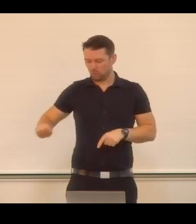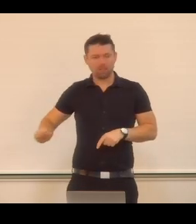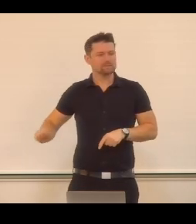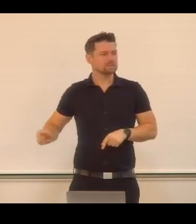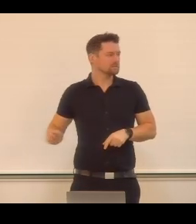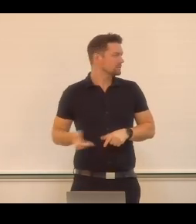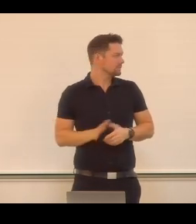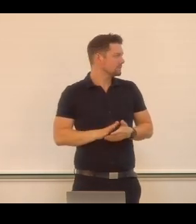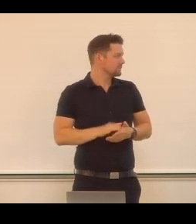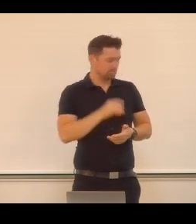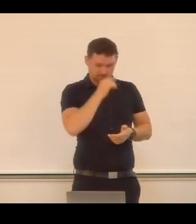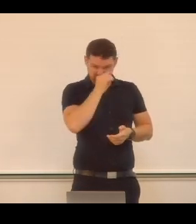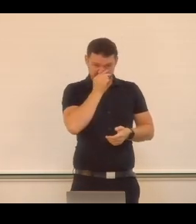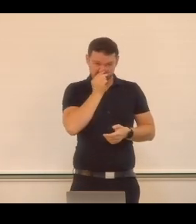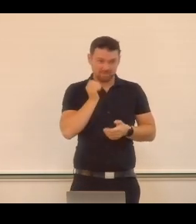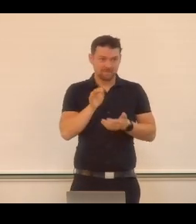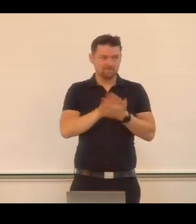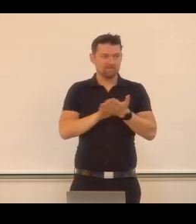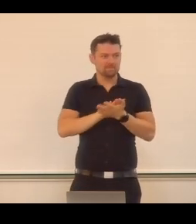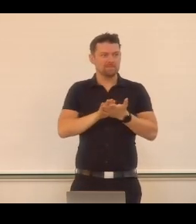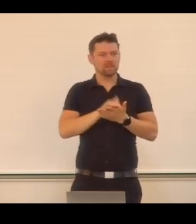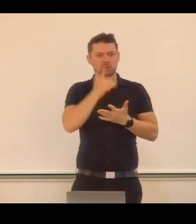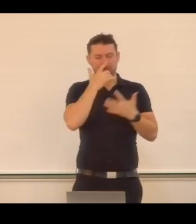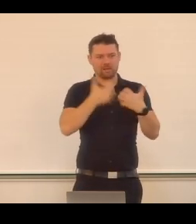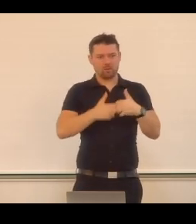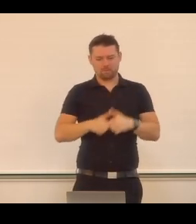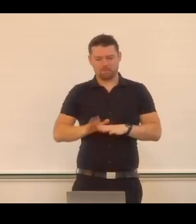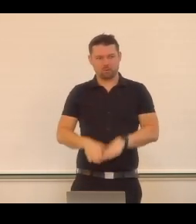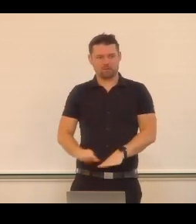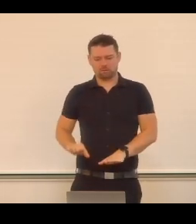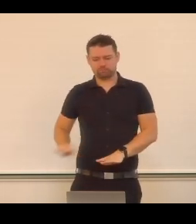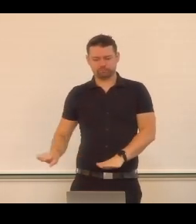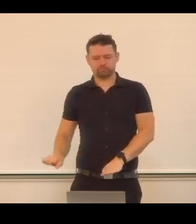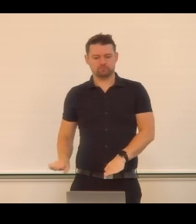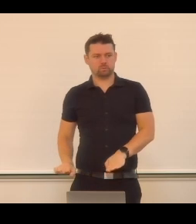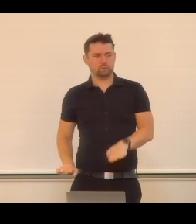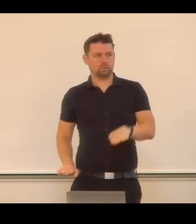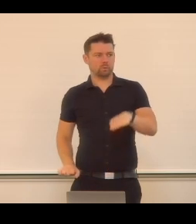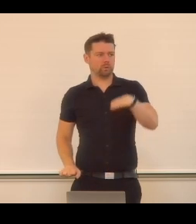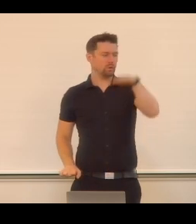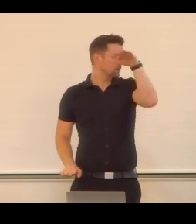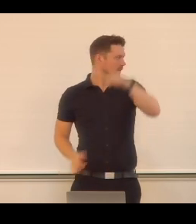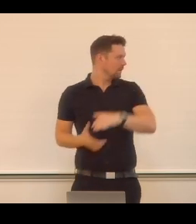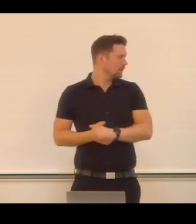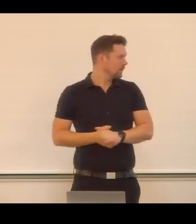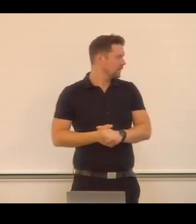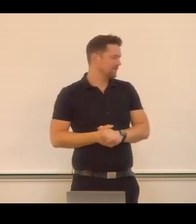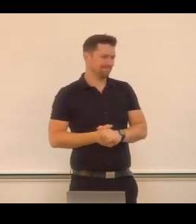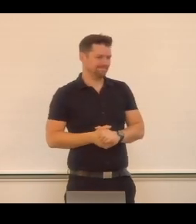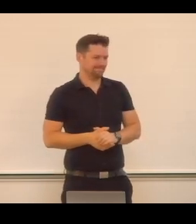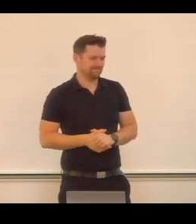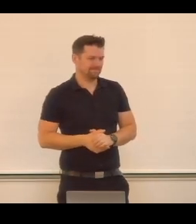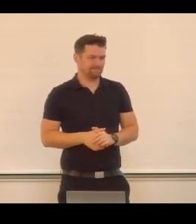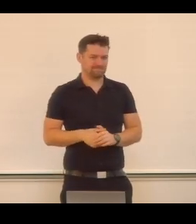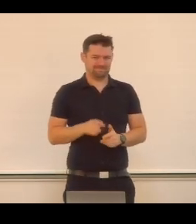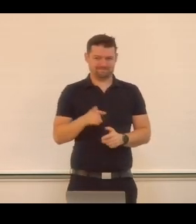you can take equipment and put them on a platform and put them up the elevator to the upper story. It's something you don't always think about. You don't need it